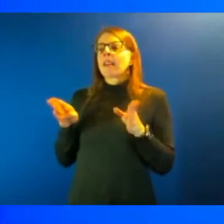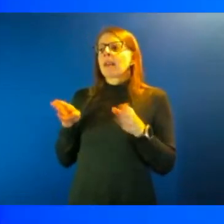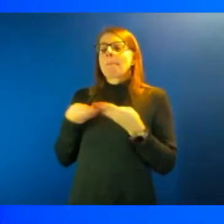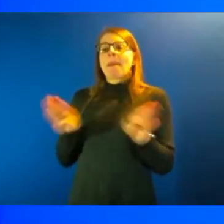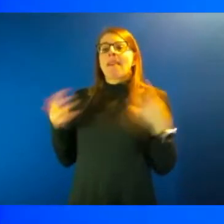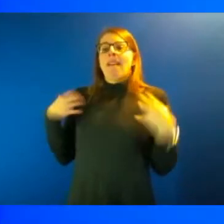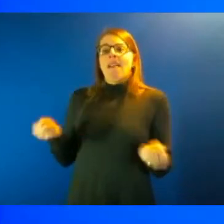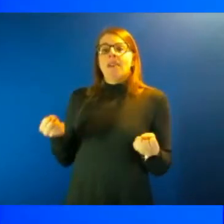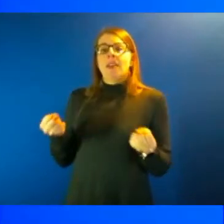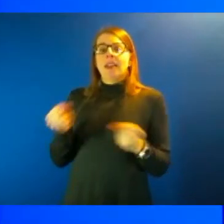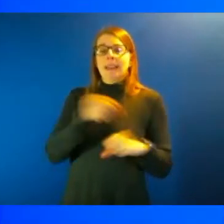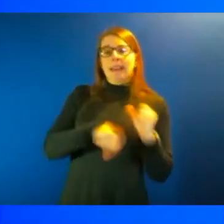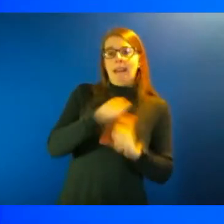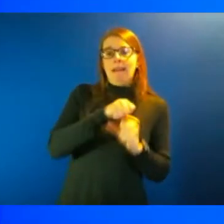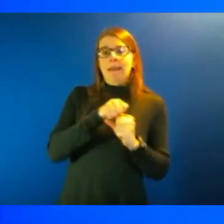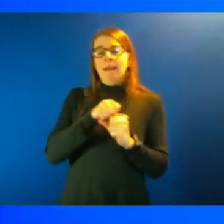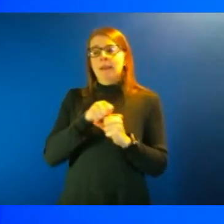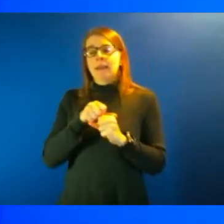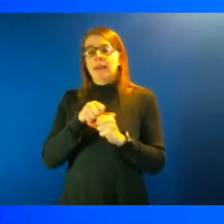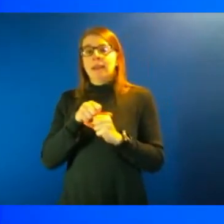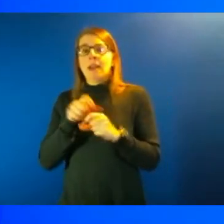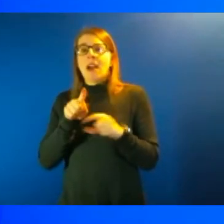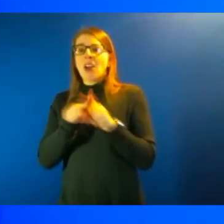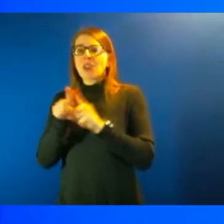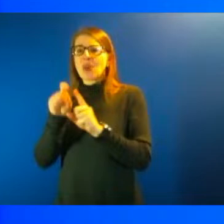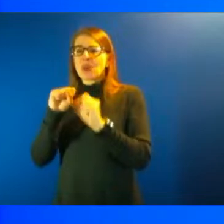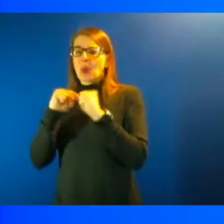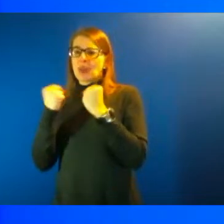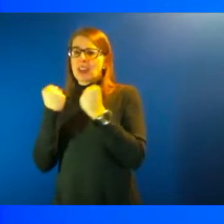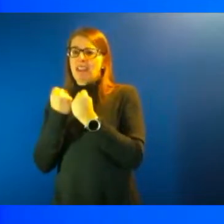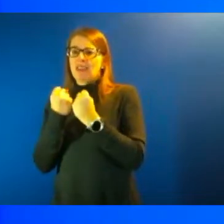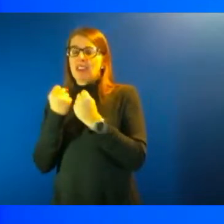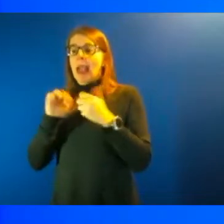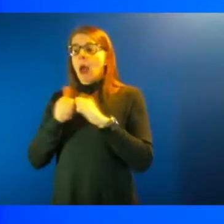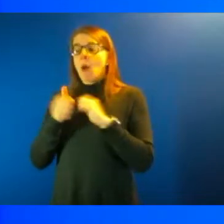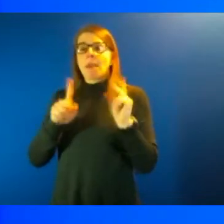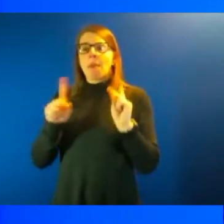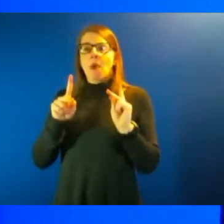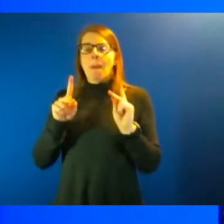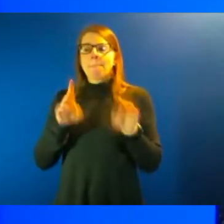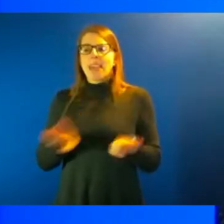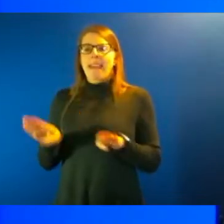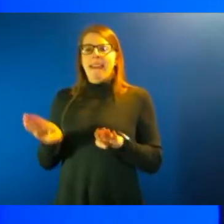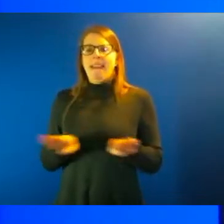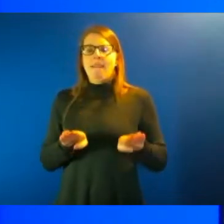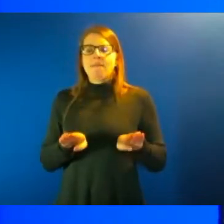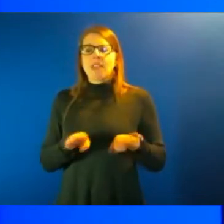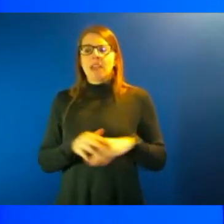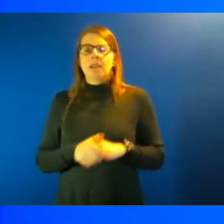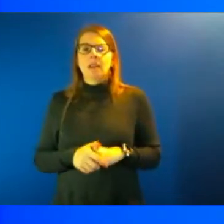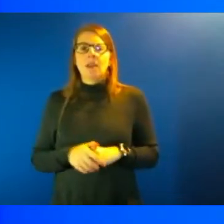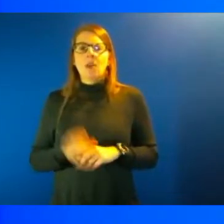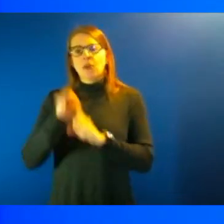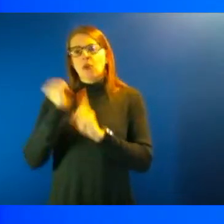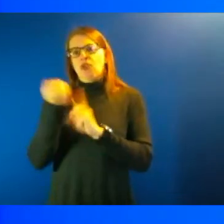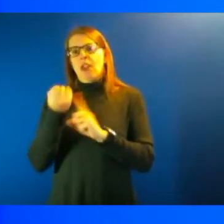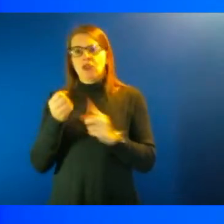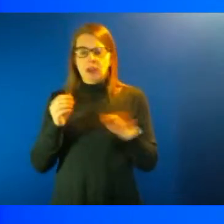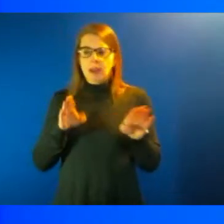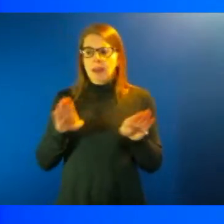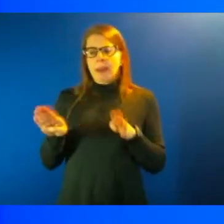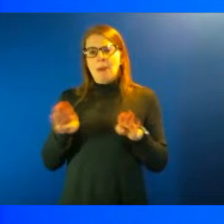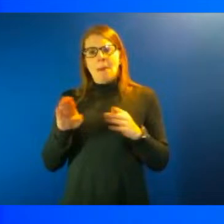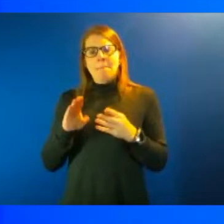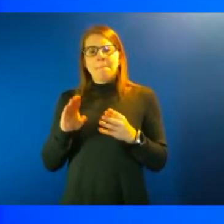microbiology and immunology, but also sociology. How do people behave? And so it's always hard to kind of get ahead of what people are thinking when we